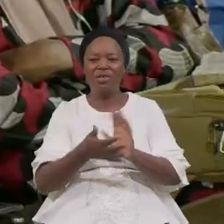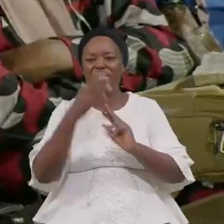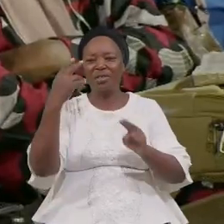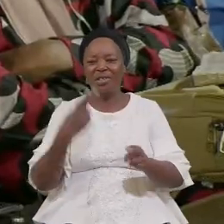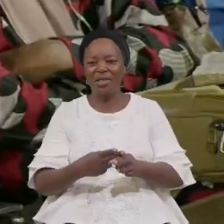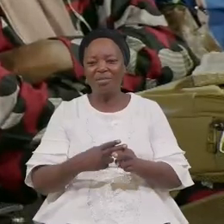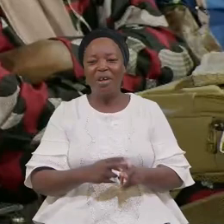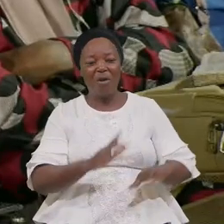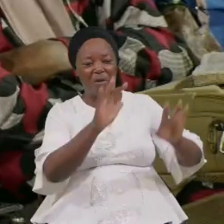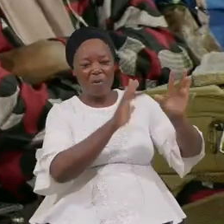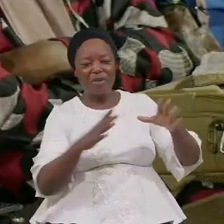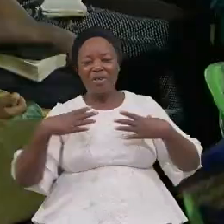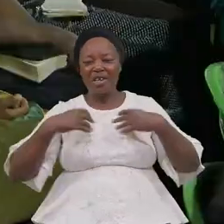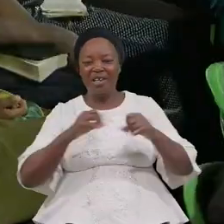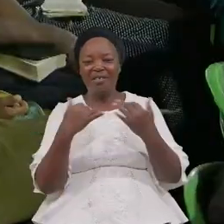Compassionate healing today.